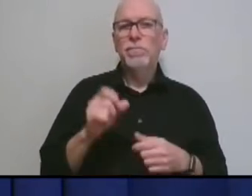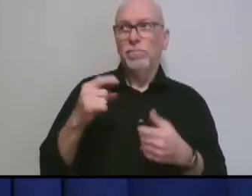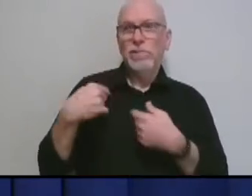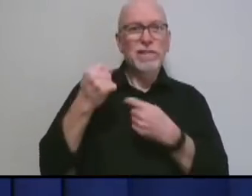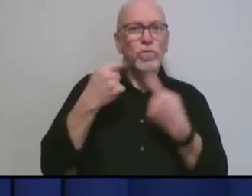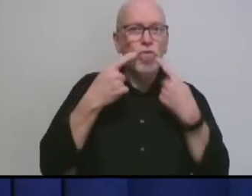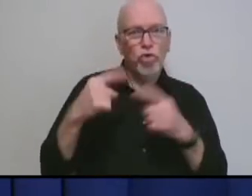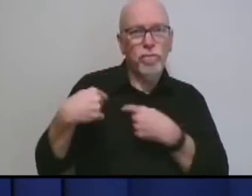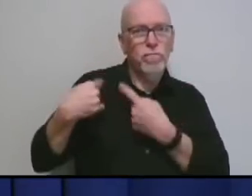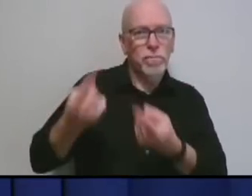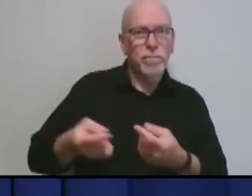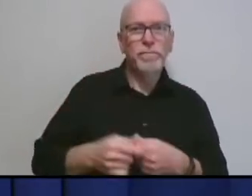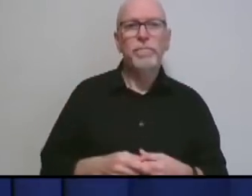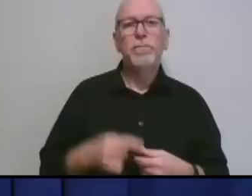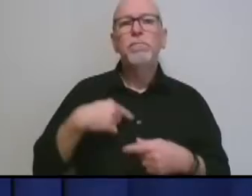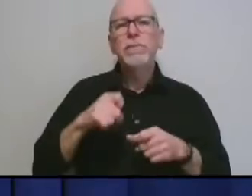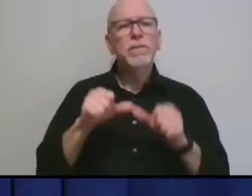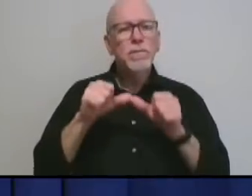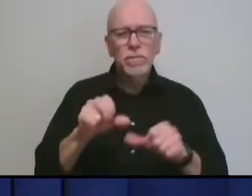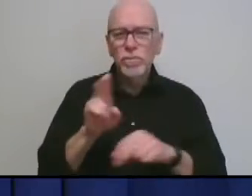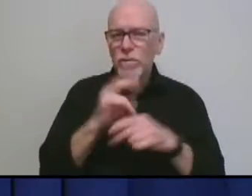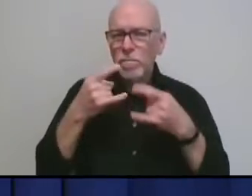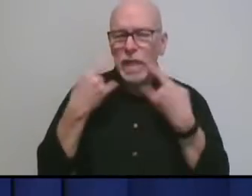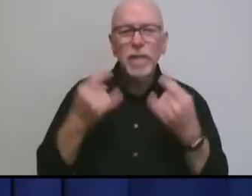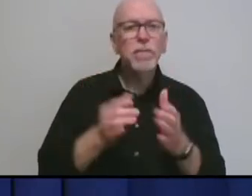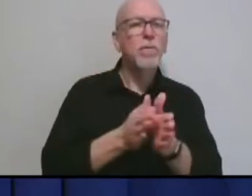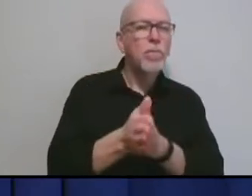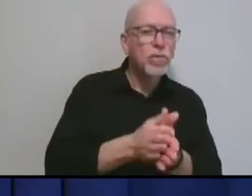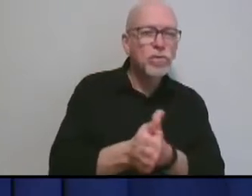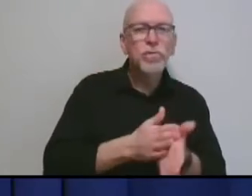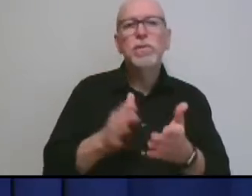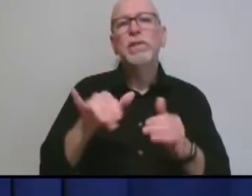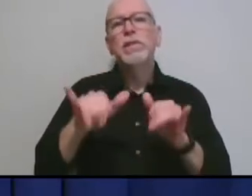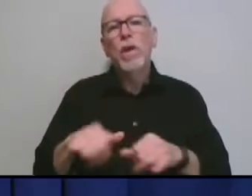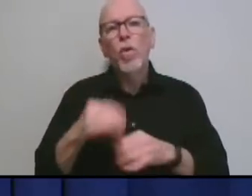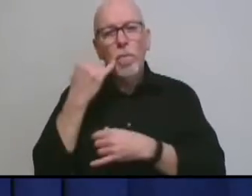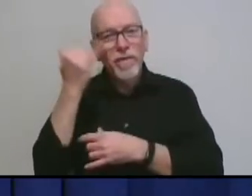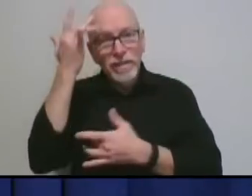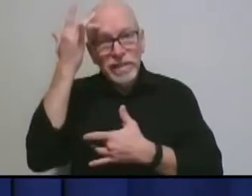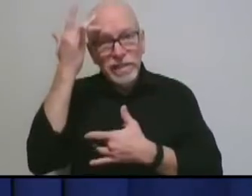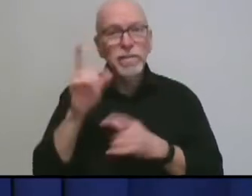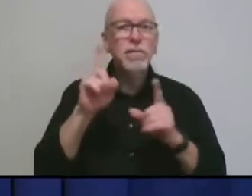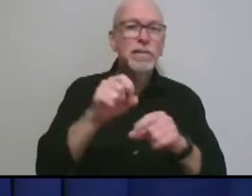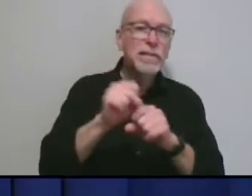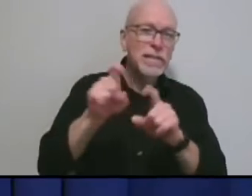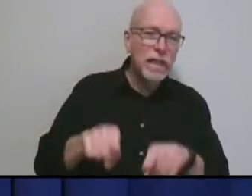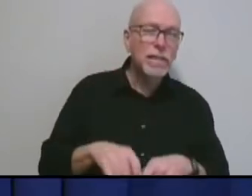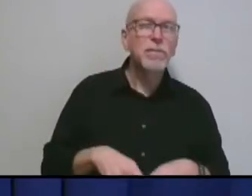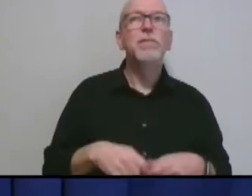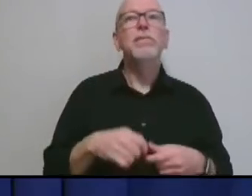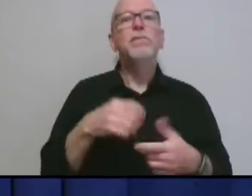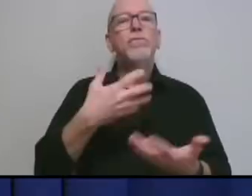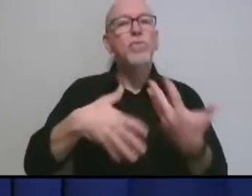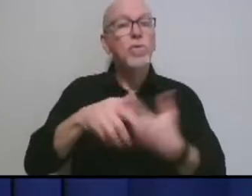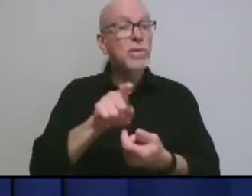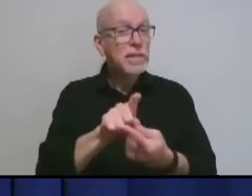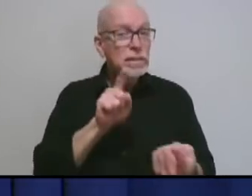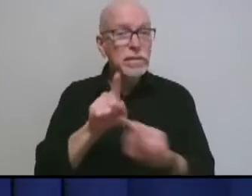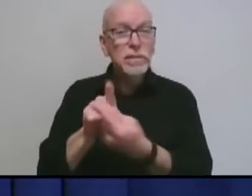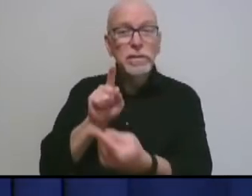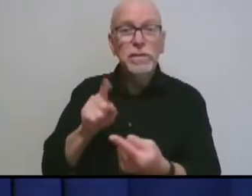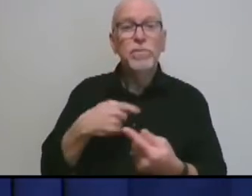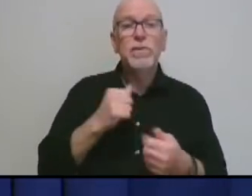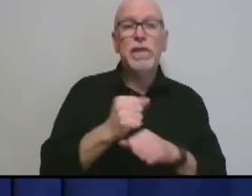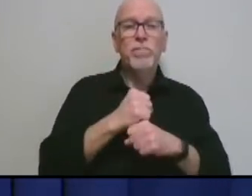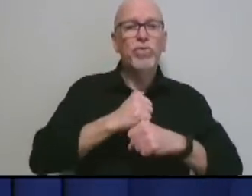We need to continue to wear masks, wash our hands, stay home if we're sick, and get tested, practice social distancing so that we can